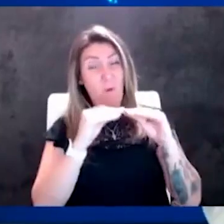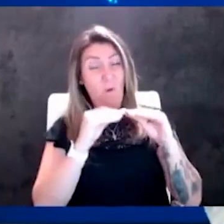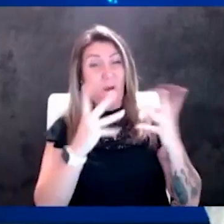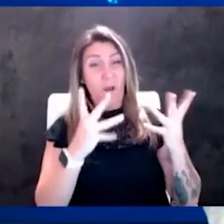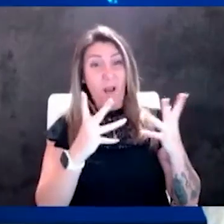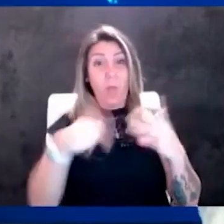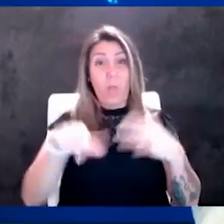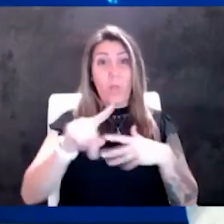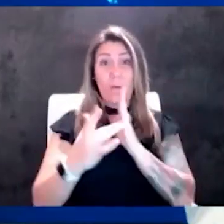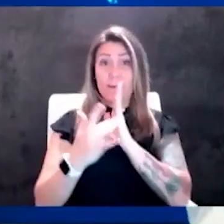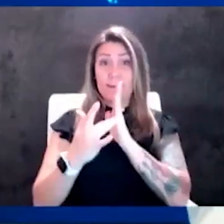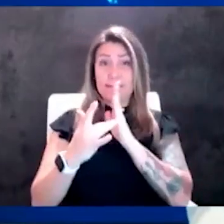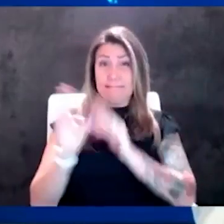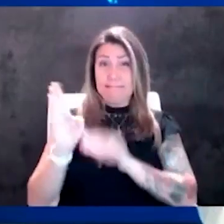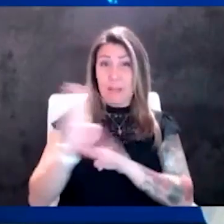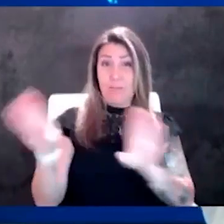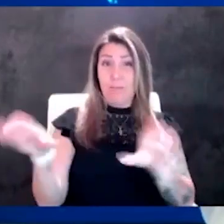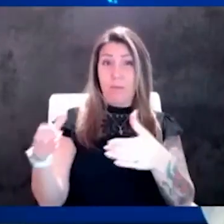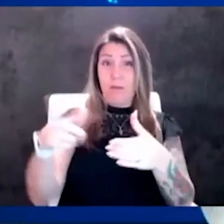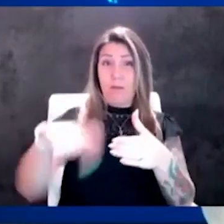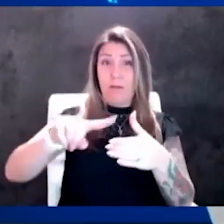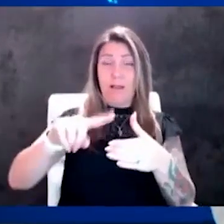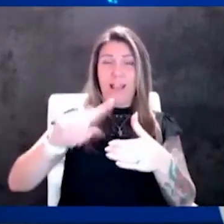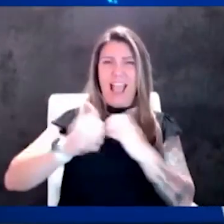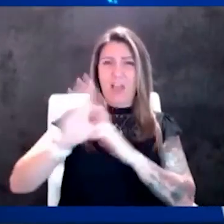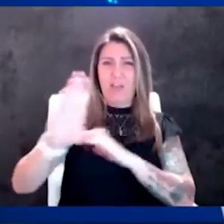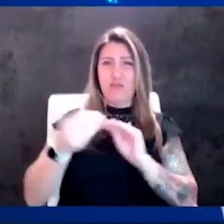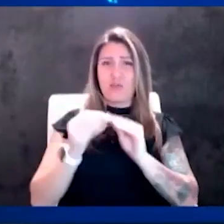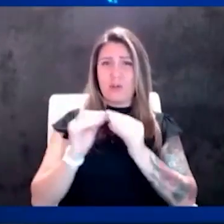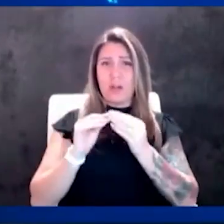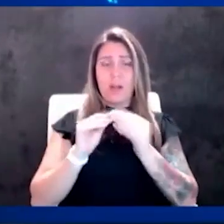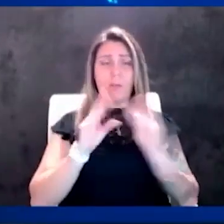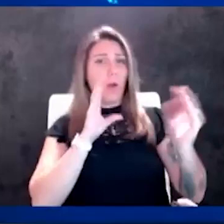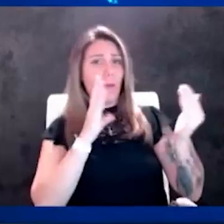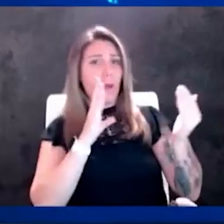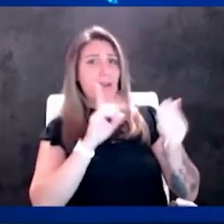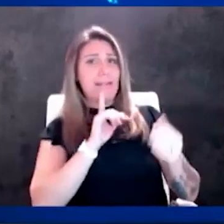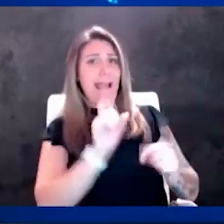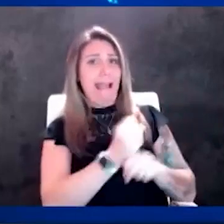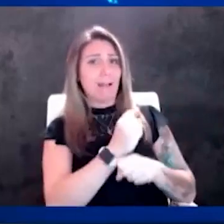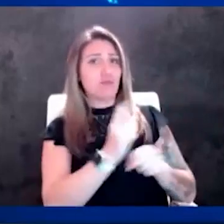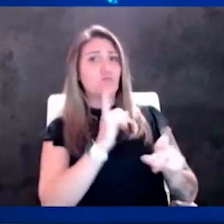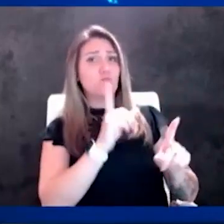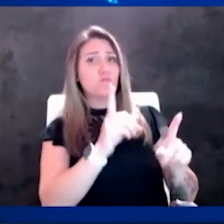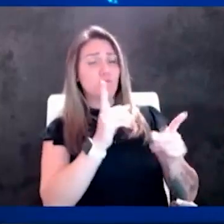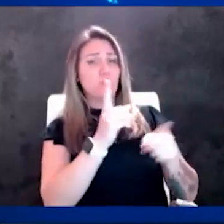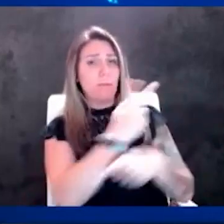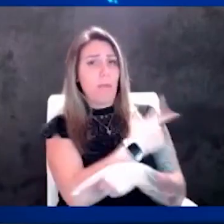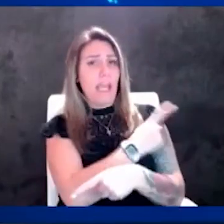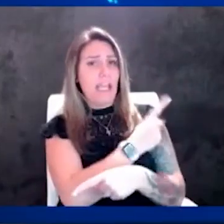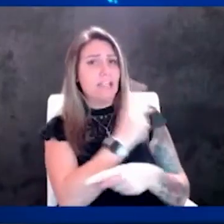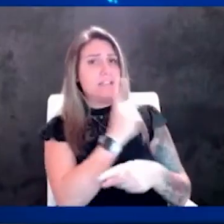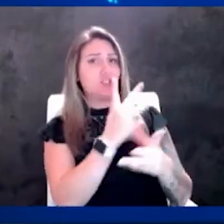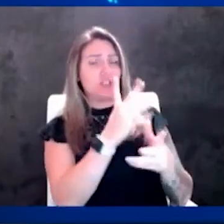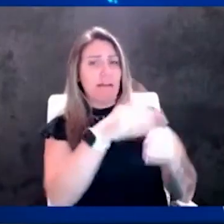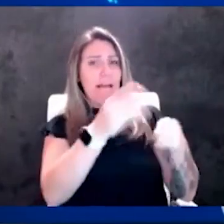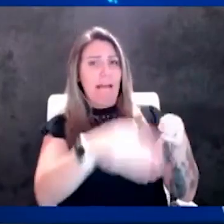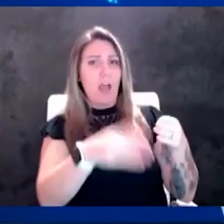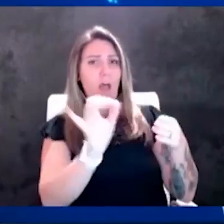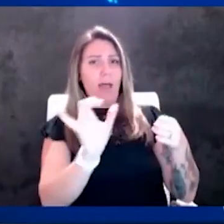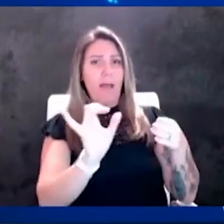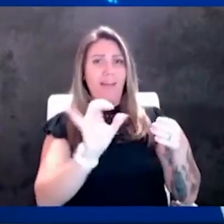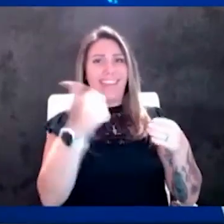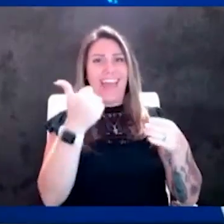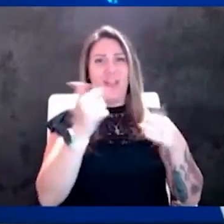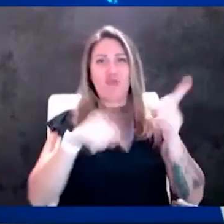is how their number compares to the actual patient outcomes with lots of other variables like the ones we just mentioned. And so to say